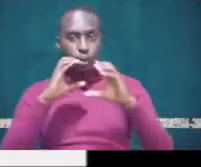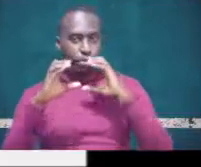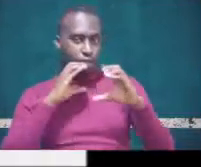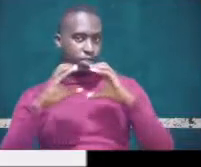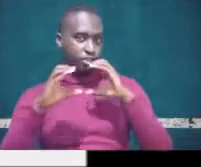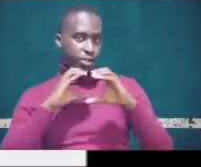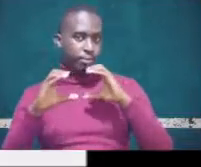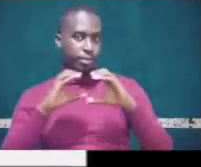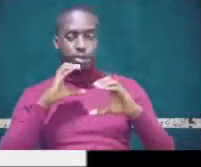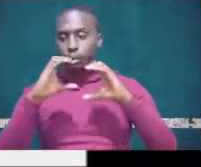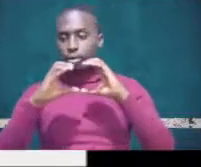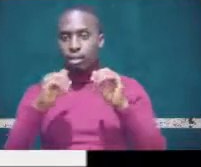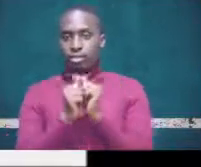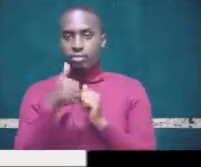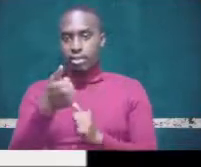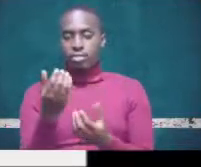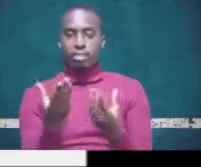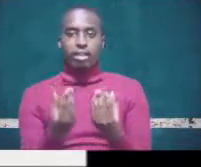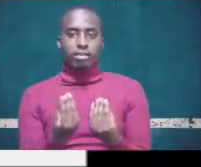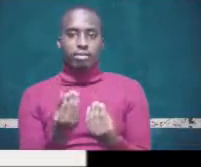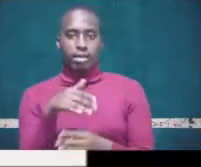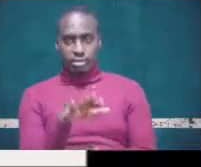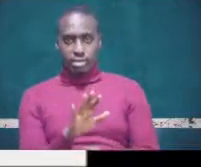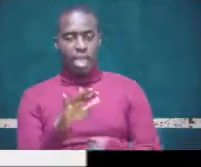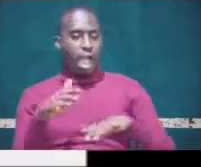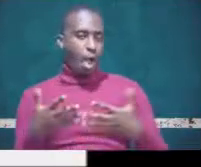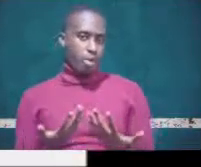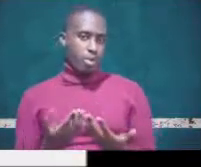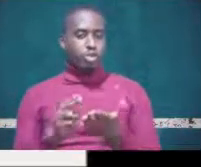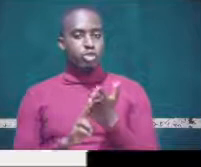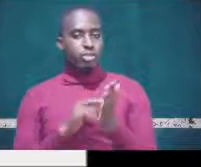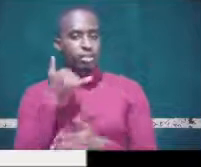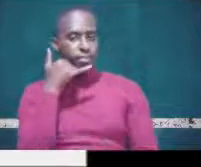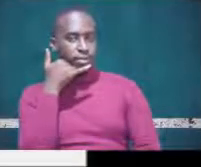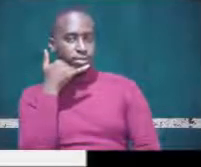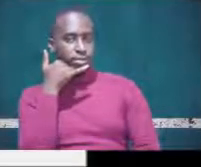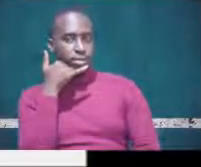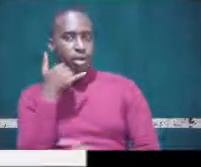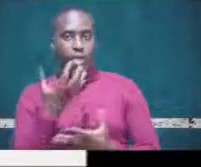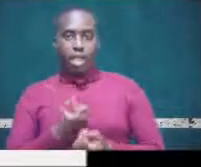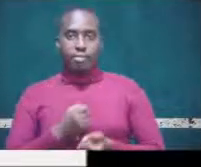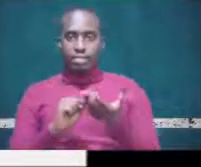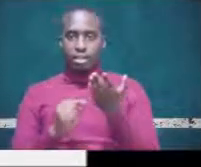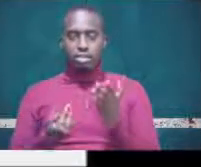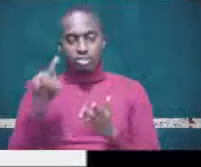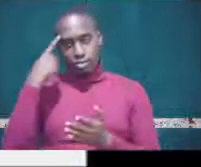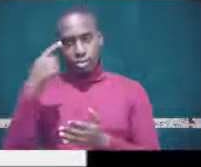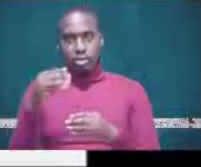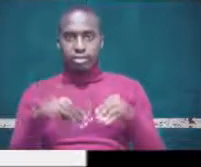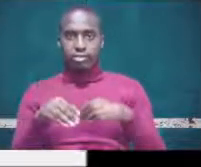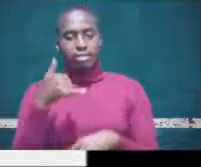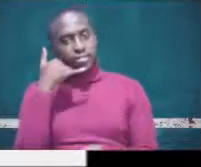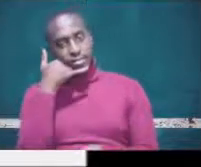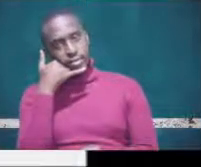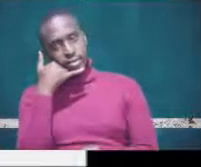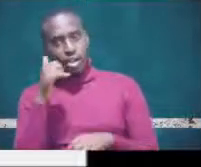communication, to communicate with its customers. How? Using the phones. We have technological devices like